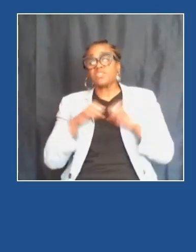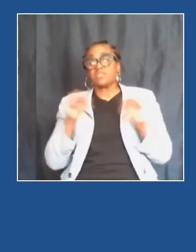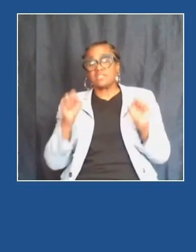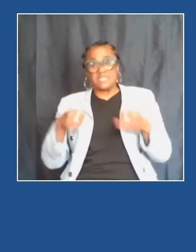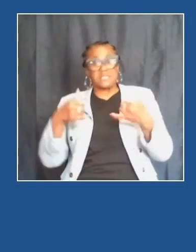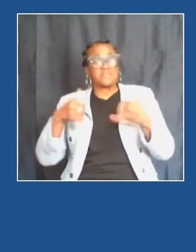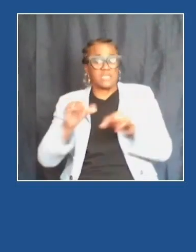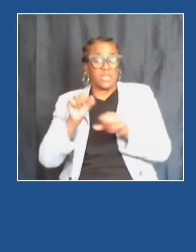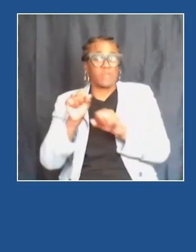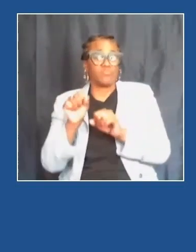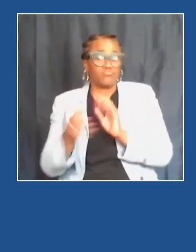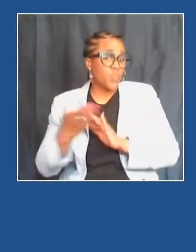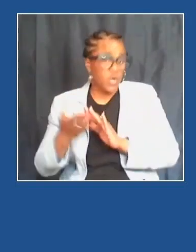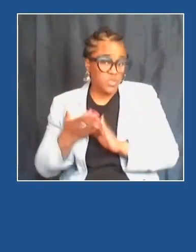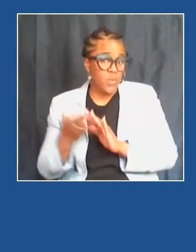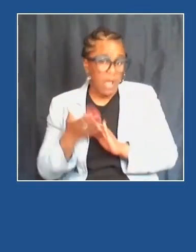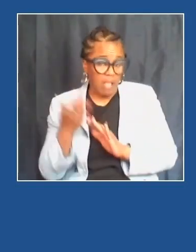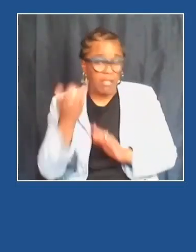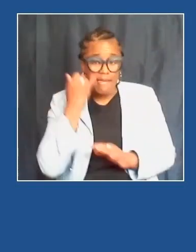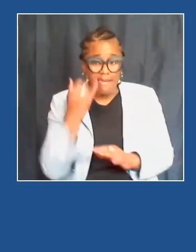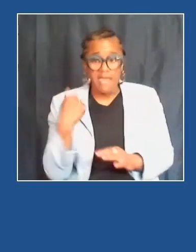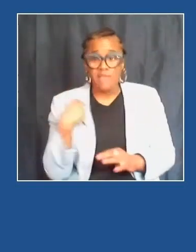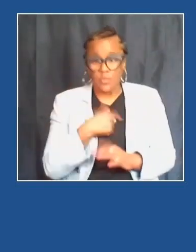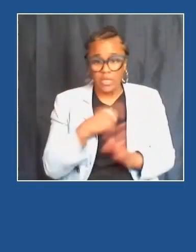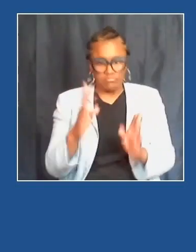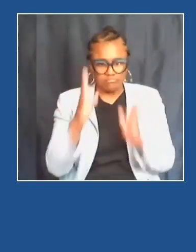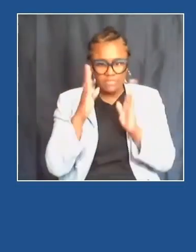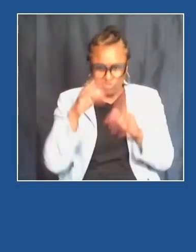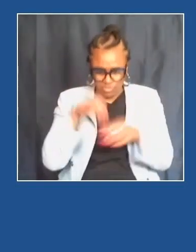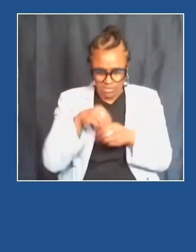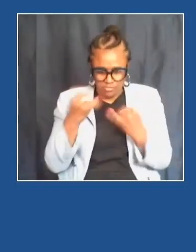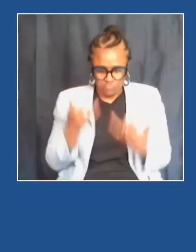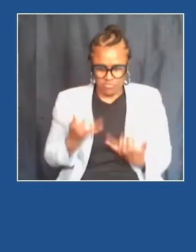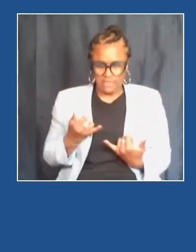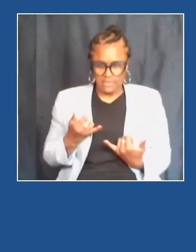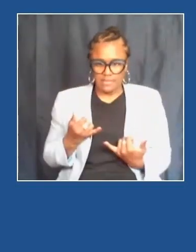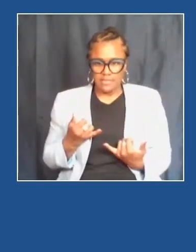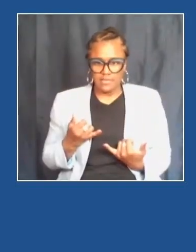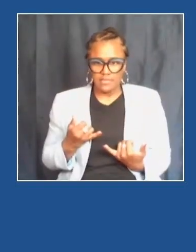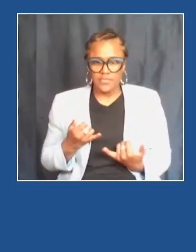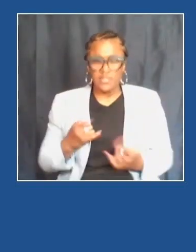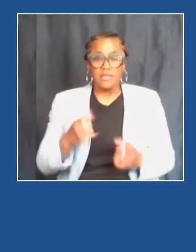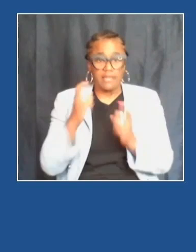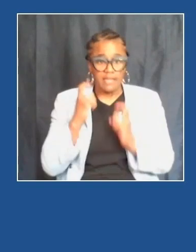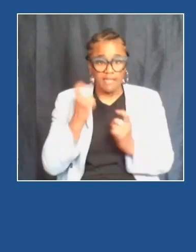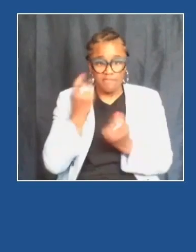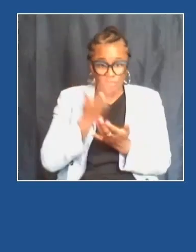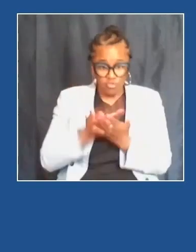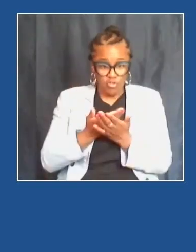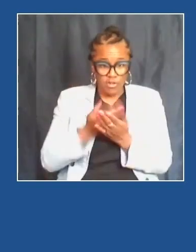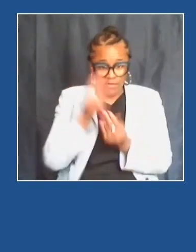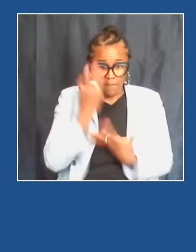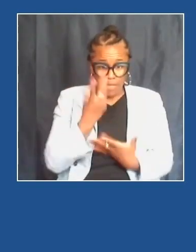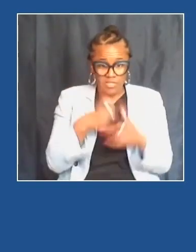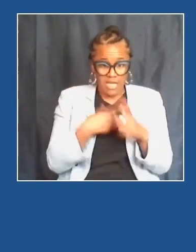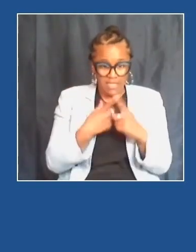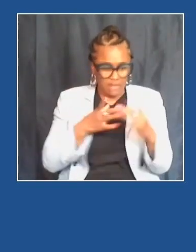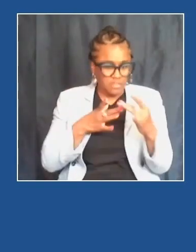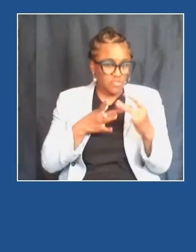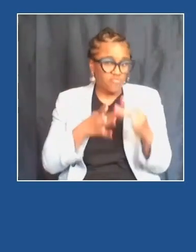works well when our attention is in the present. Okay, it gives us good information and directs